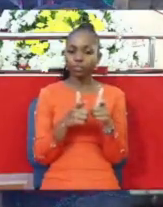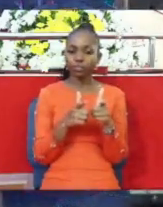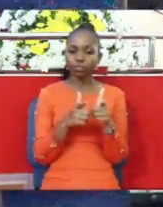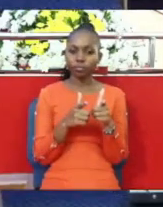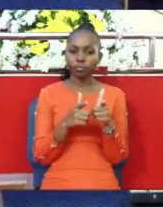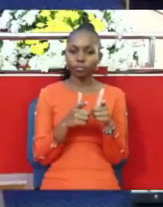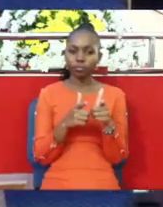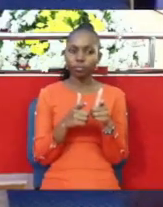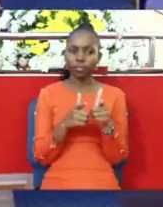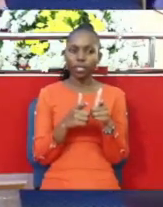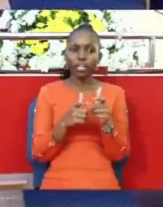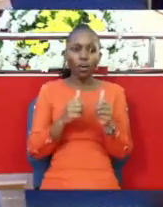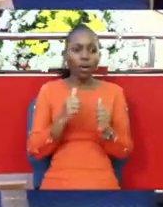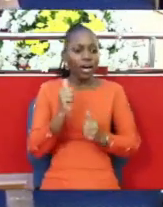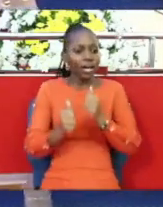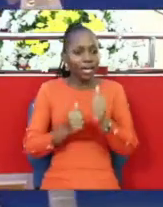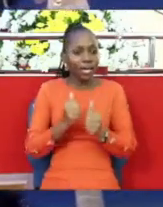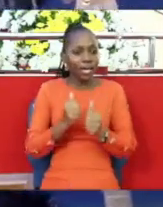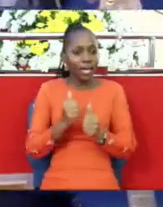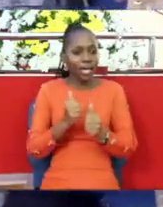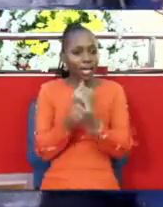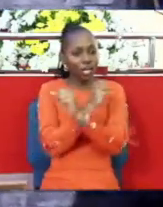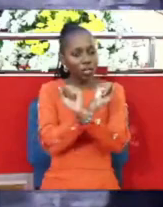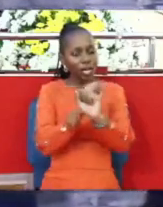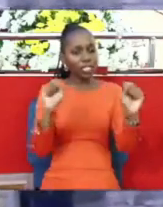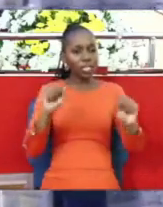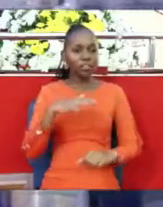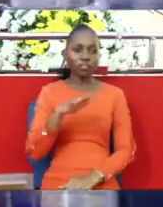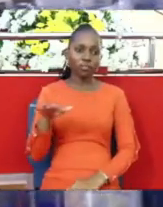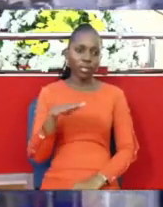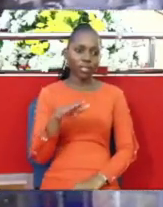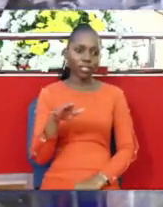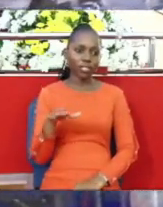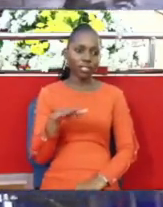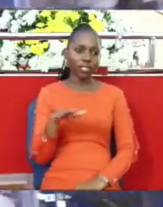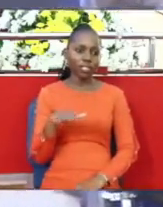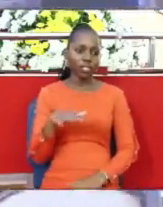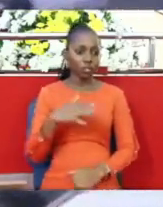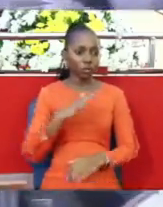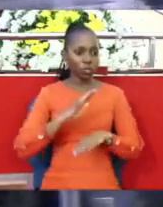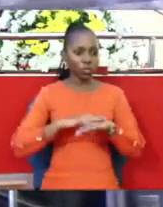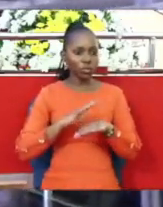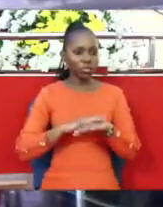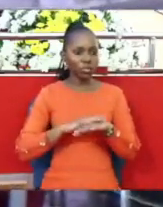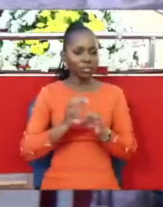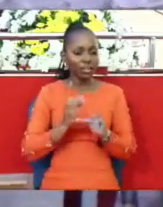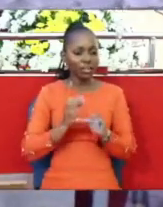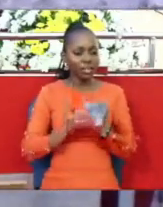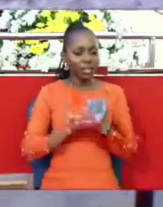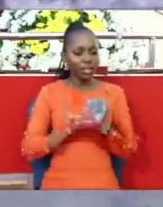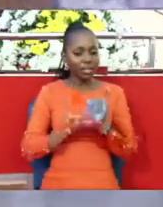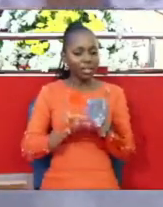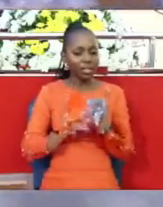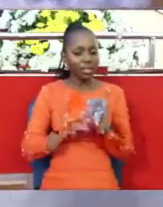where your security was. Pale ndipo usalama wako ulipokuwa. If you did not run there, kama haungekimbilia pale, even if you talked about it,